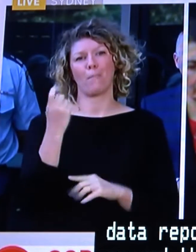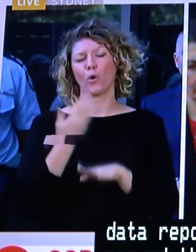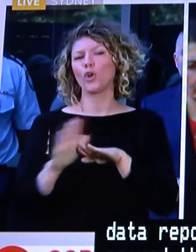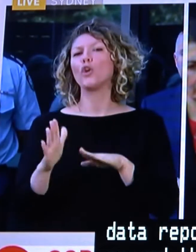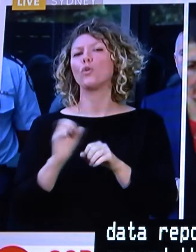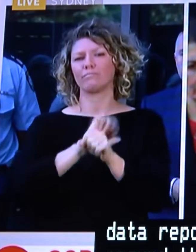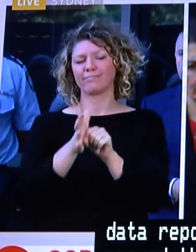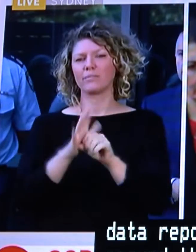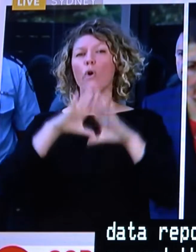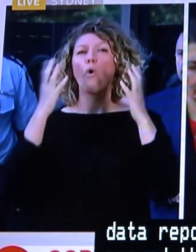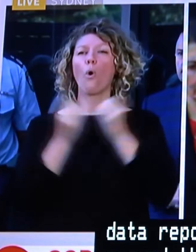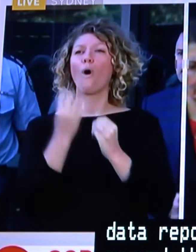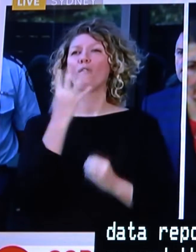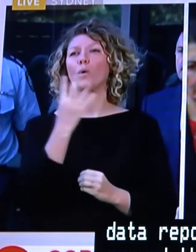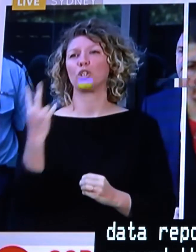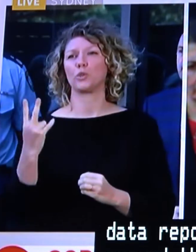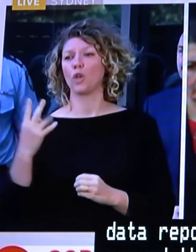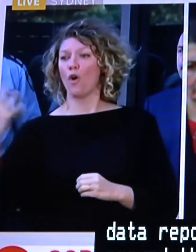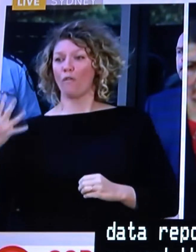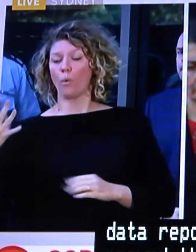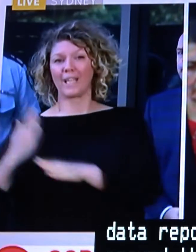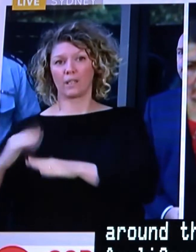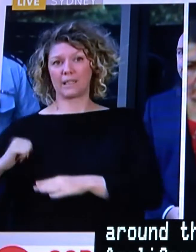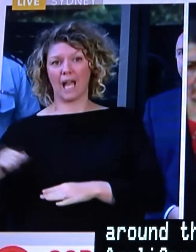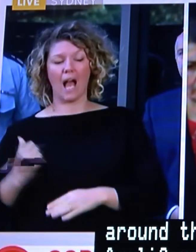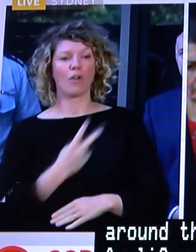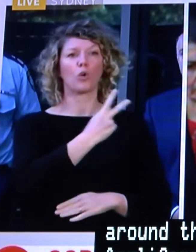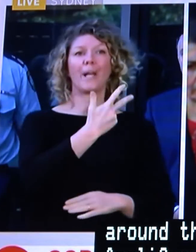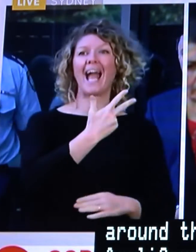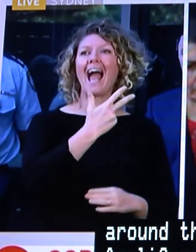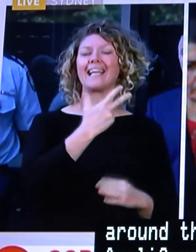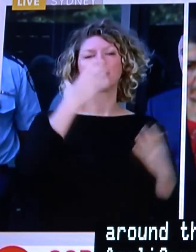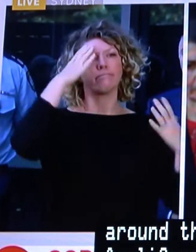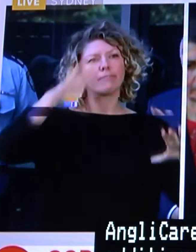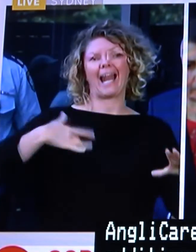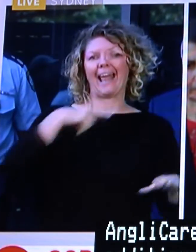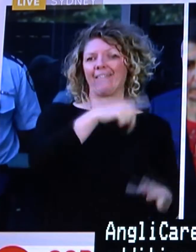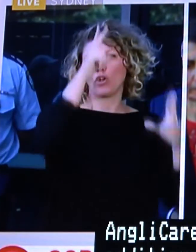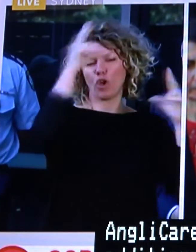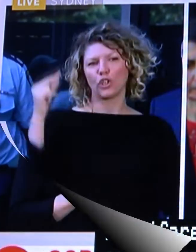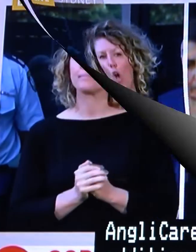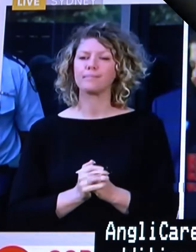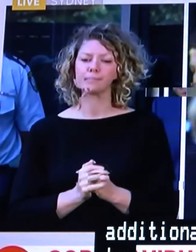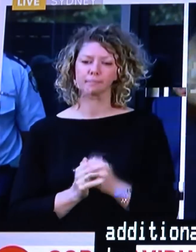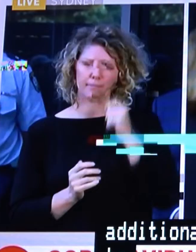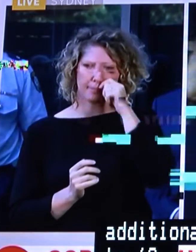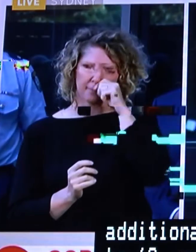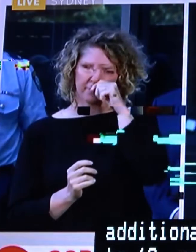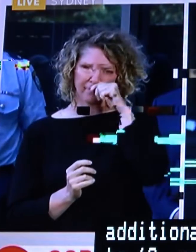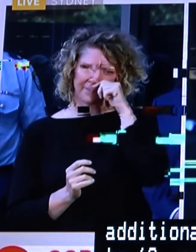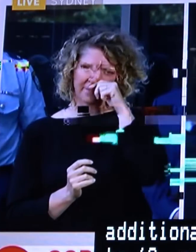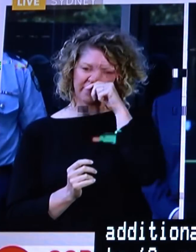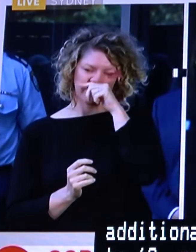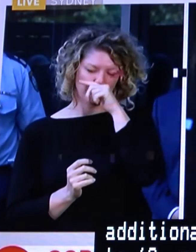42. That represents 14 staff and 28 residents have tested positive. Thank you.